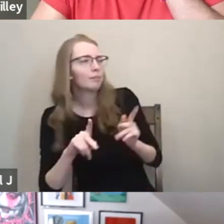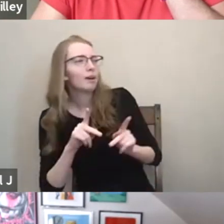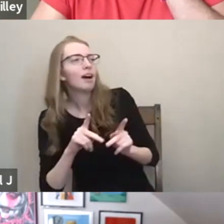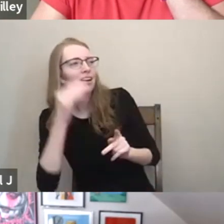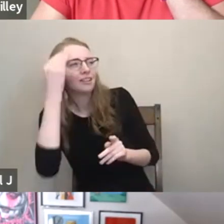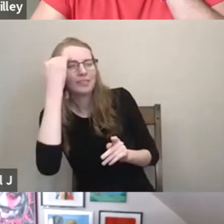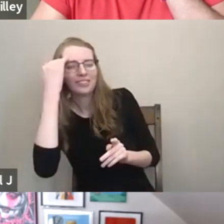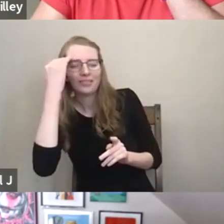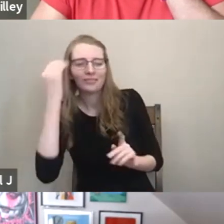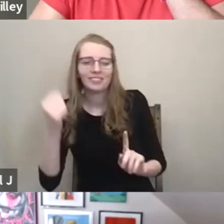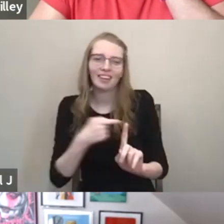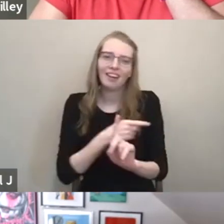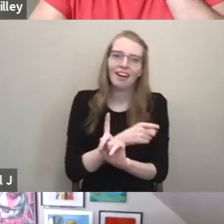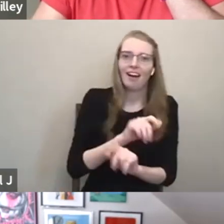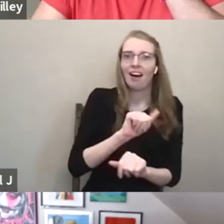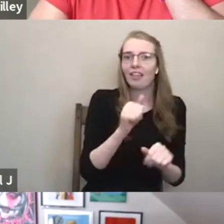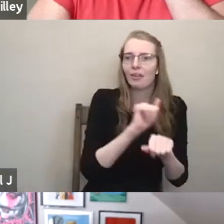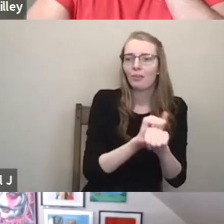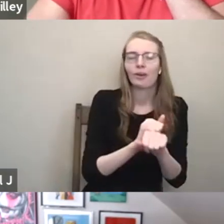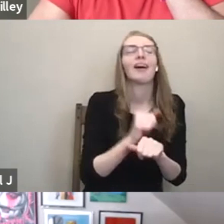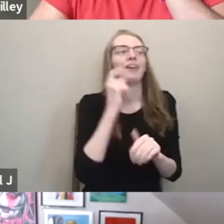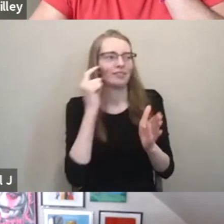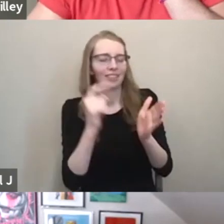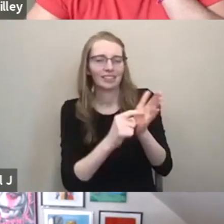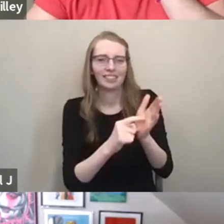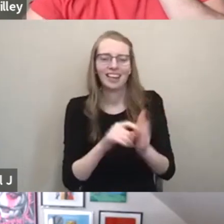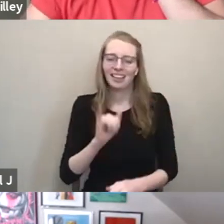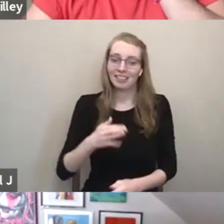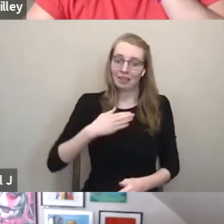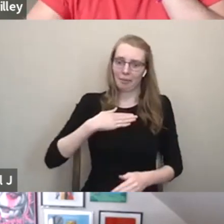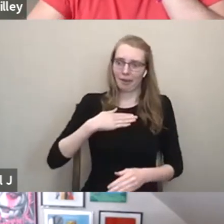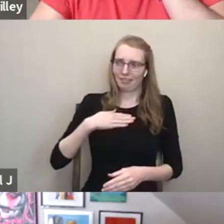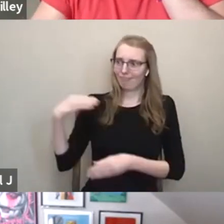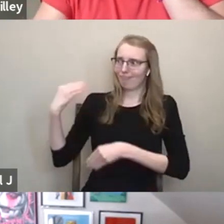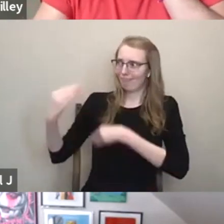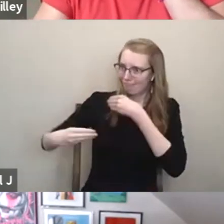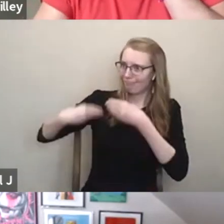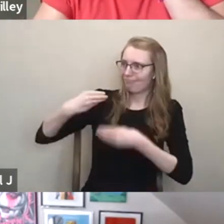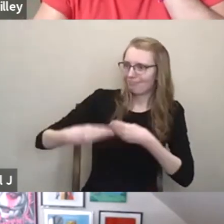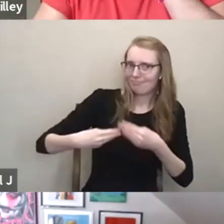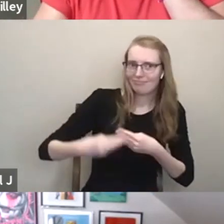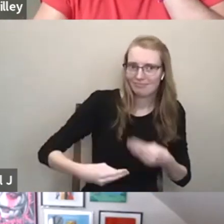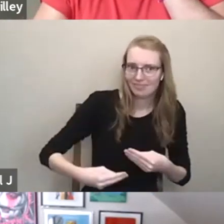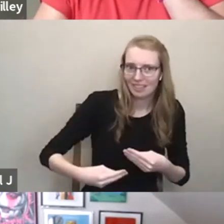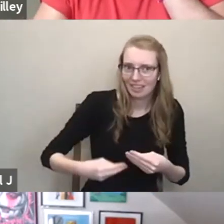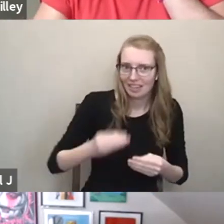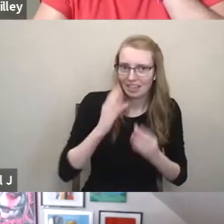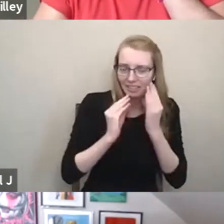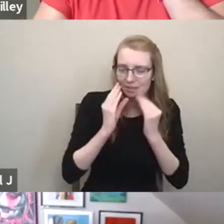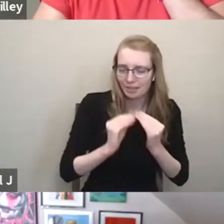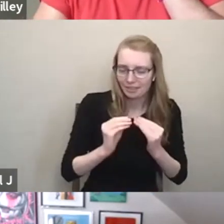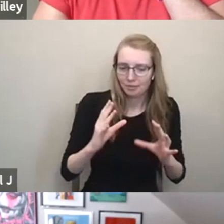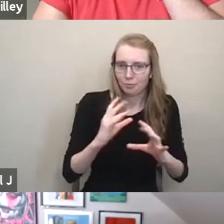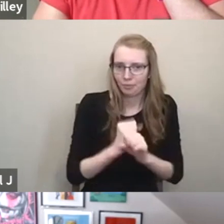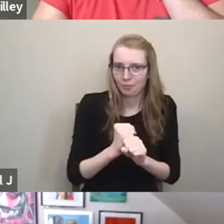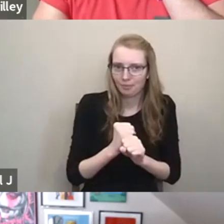So that is I suppose, like, my journey in a nutshell has been like head down the double black diamond